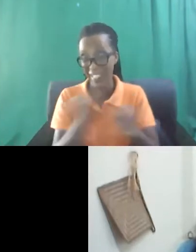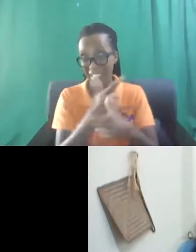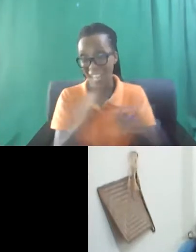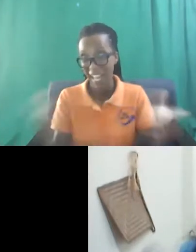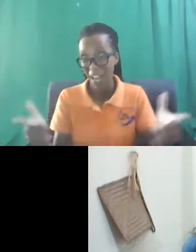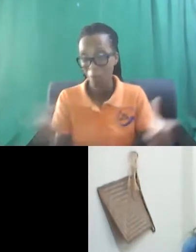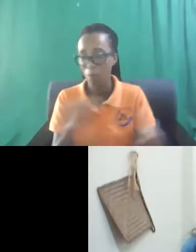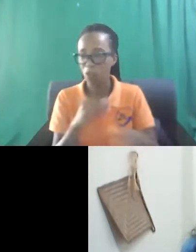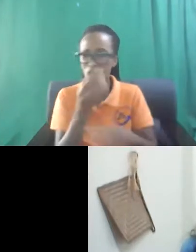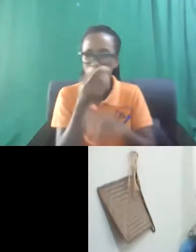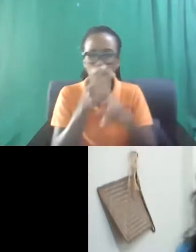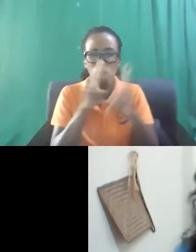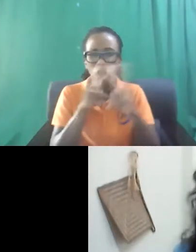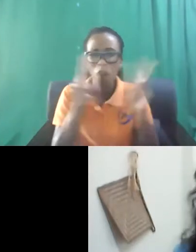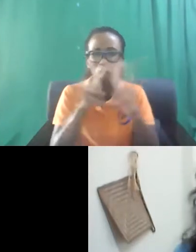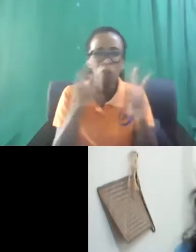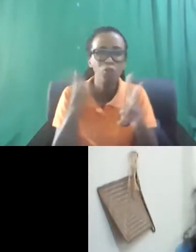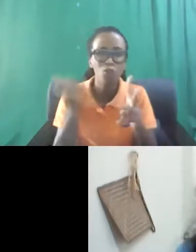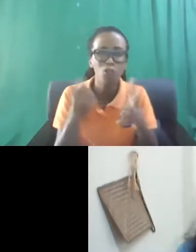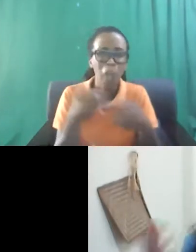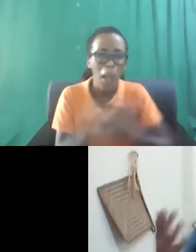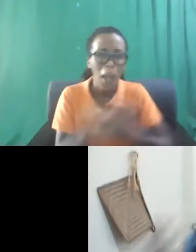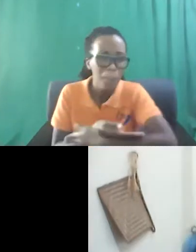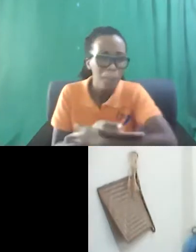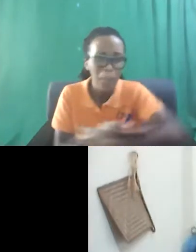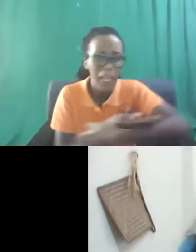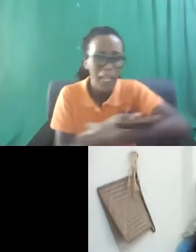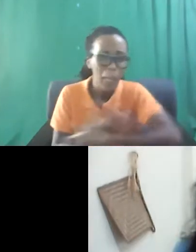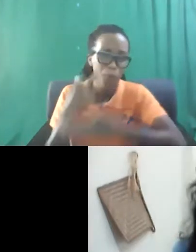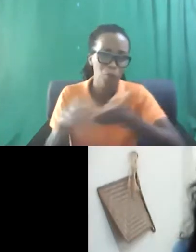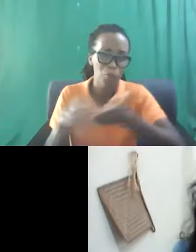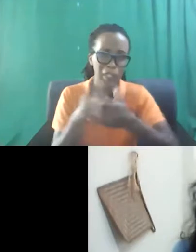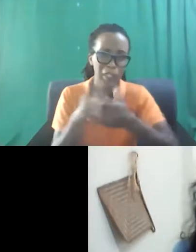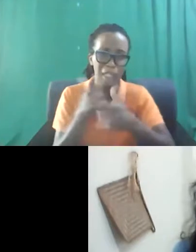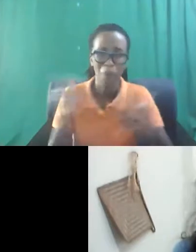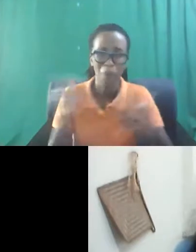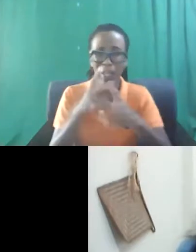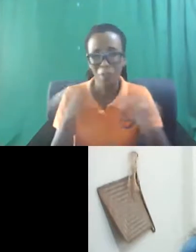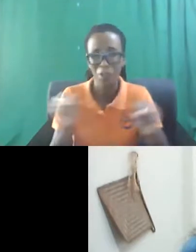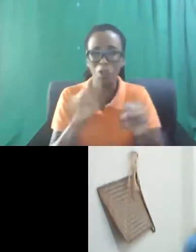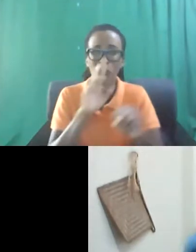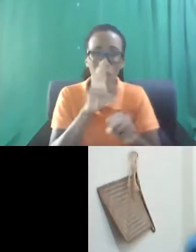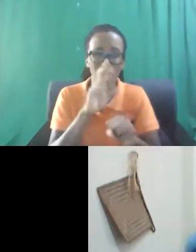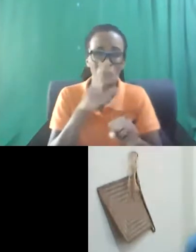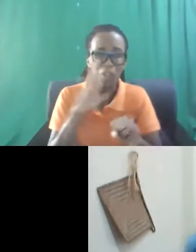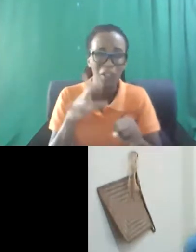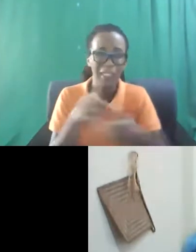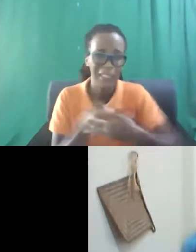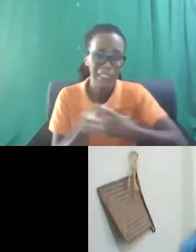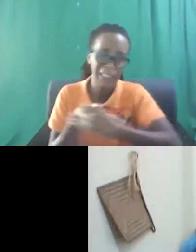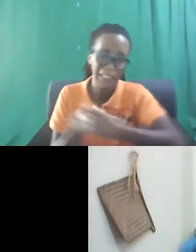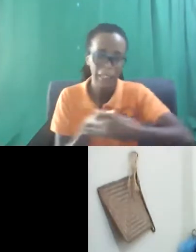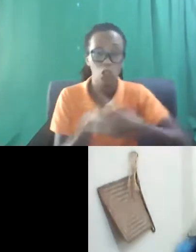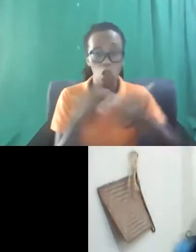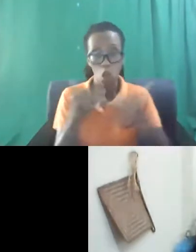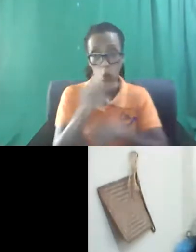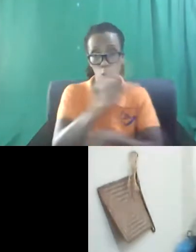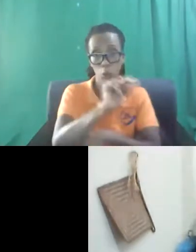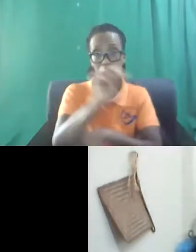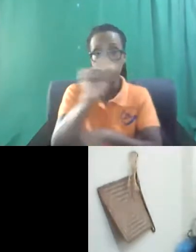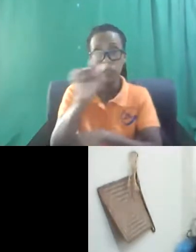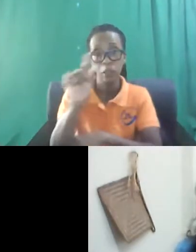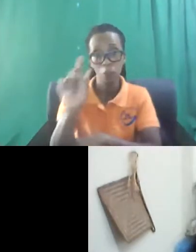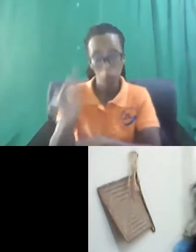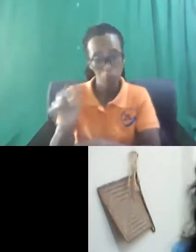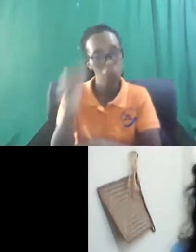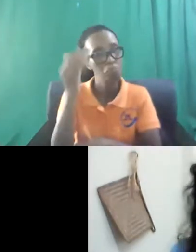long, and like half of it has been spent to prove that these are real like languages. So now in 2020, we know that sign languages